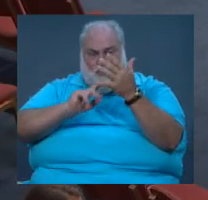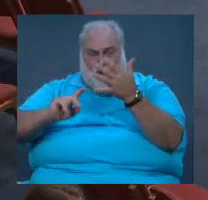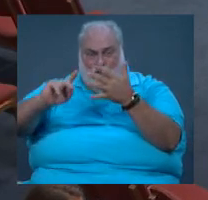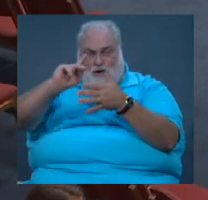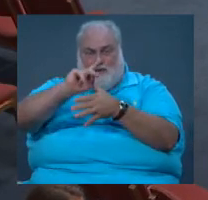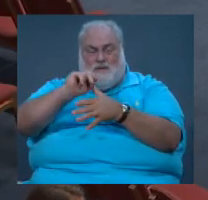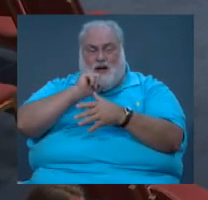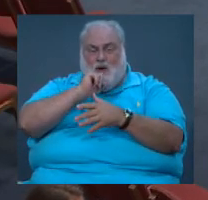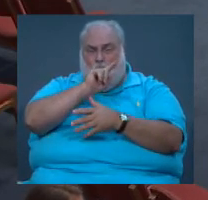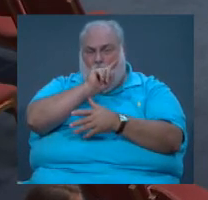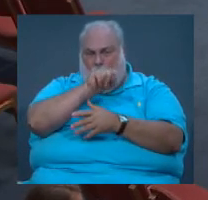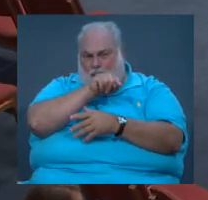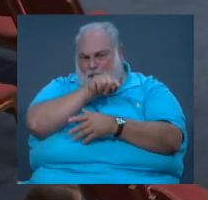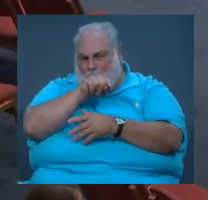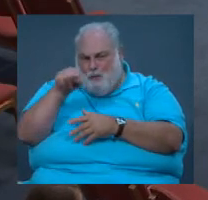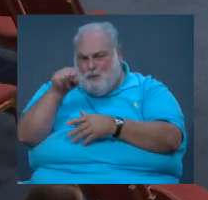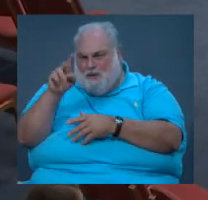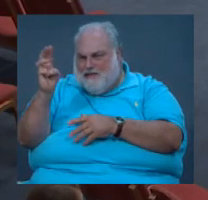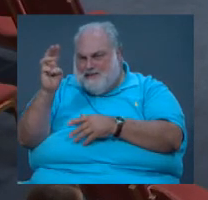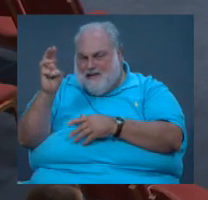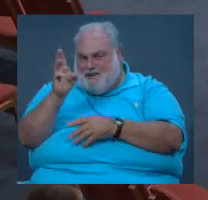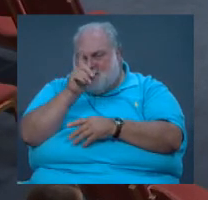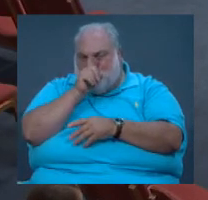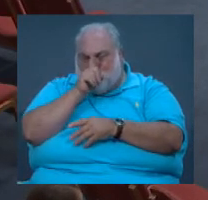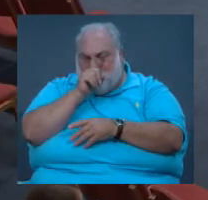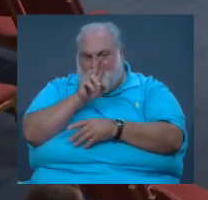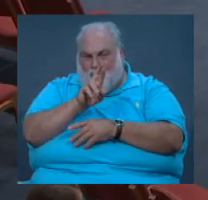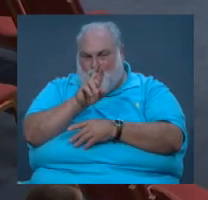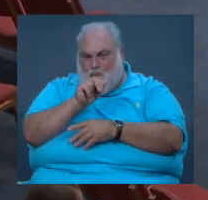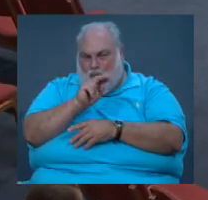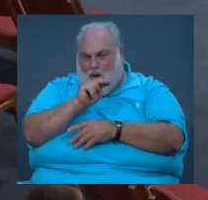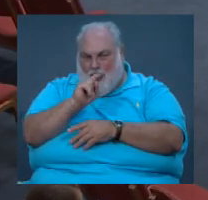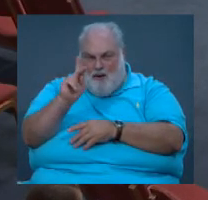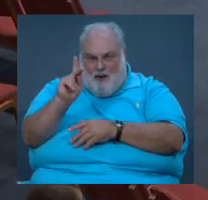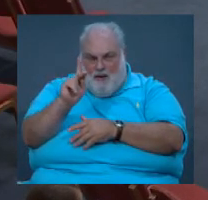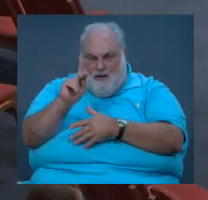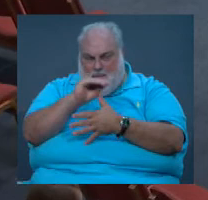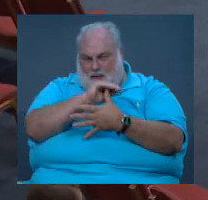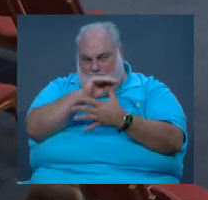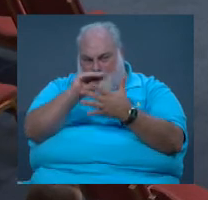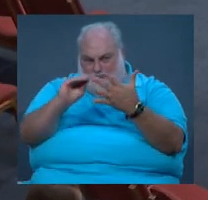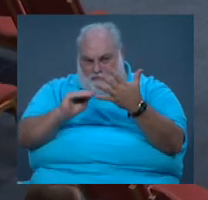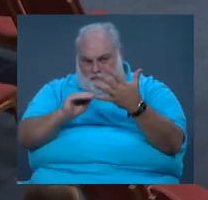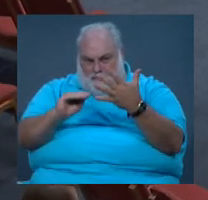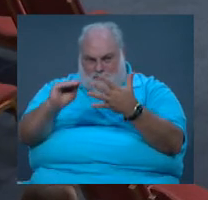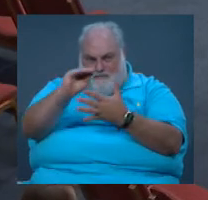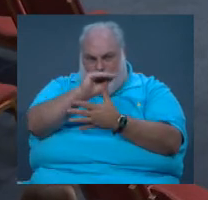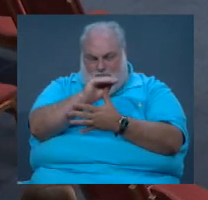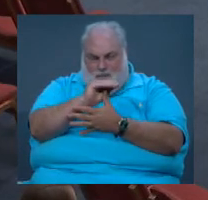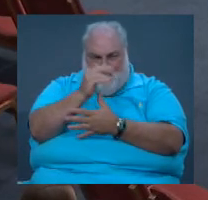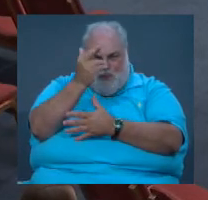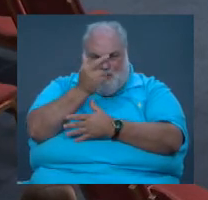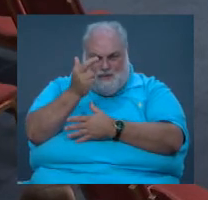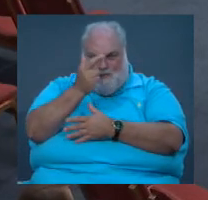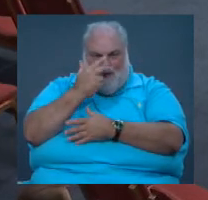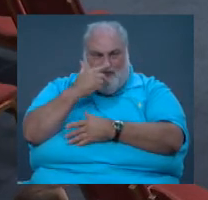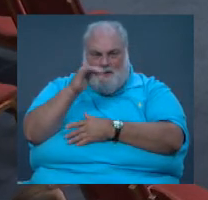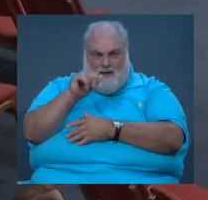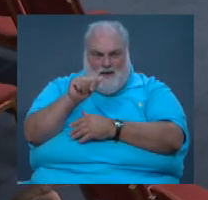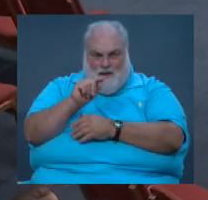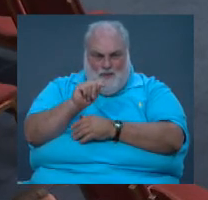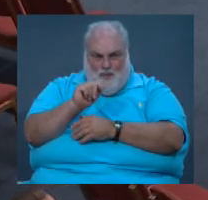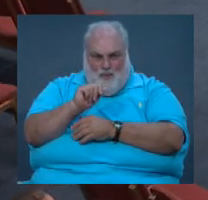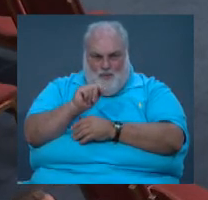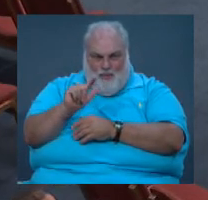It's not a 1 through 6, so it's not a ranking order. It's just literally there was no rhyme or reason to it at all. So